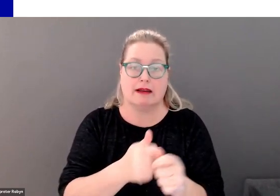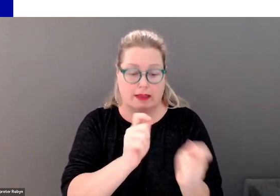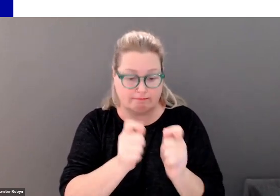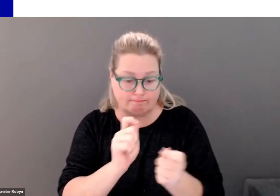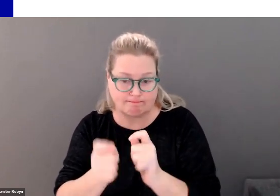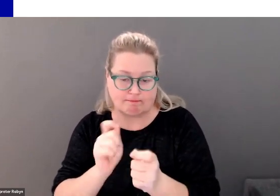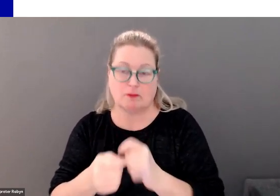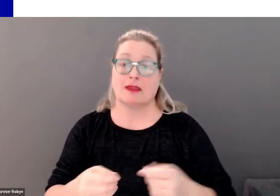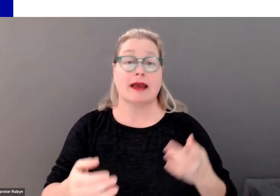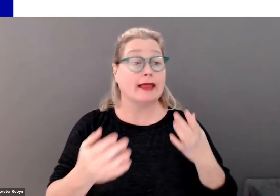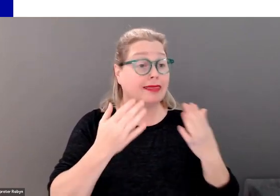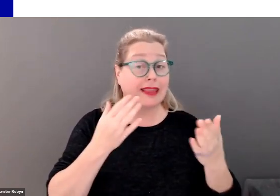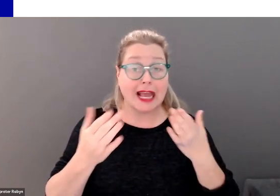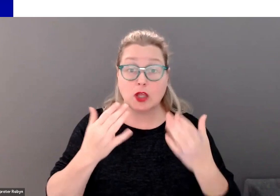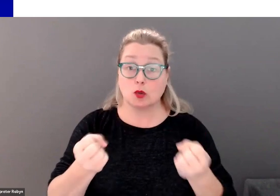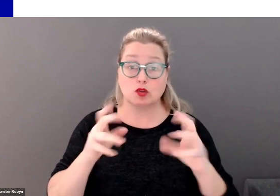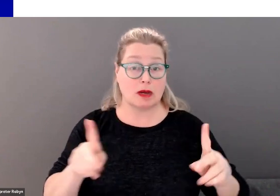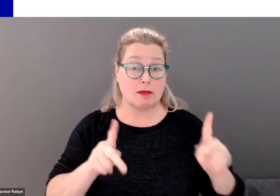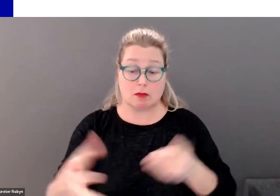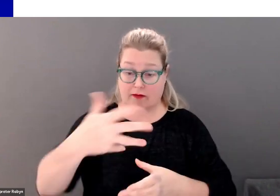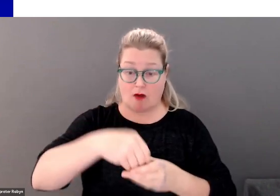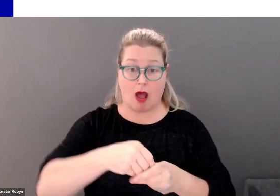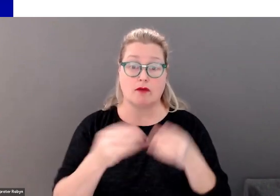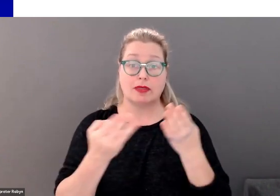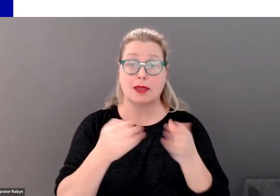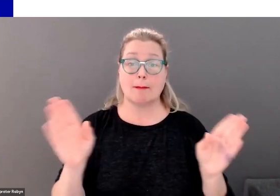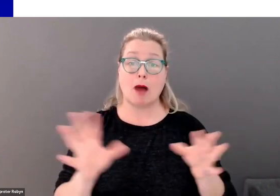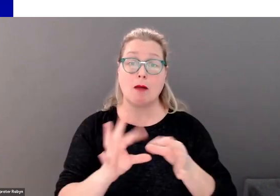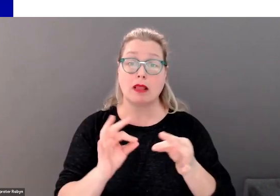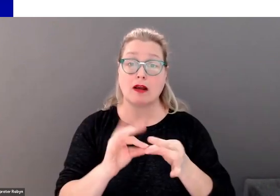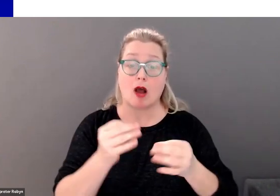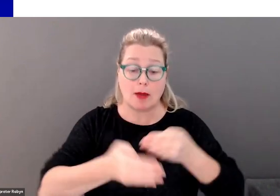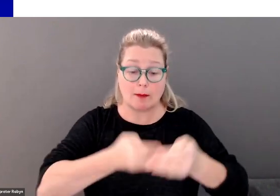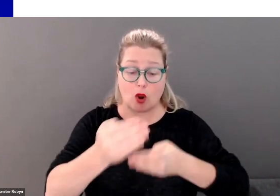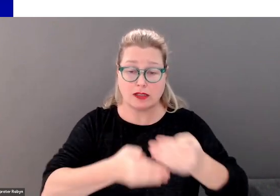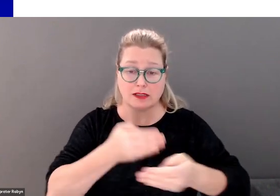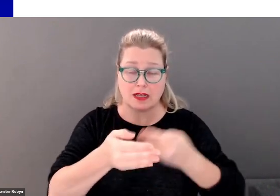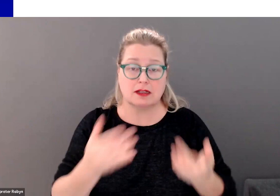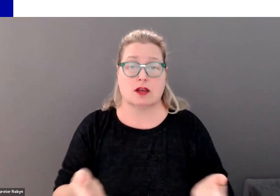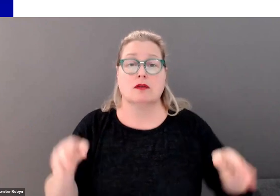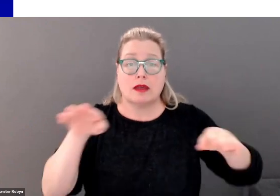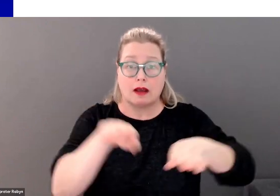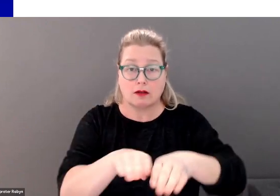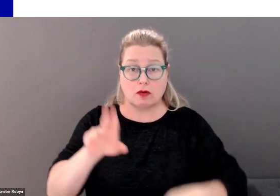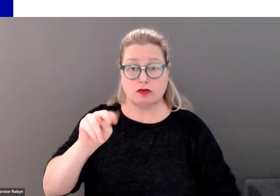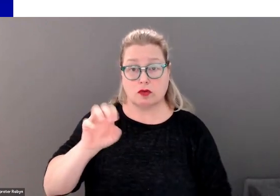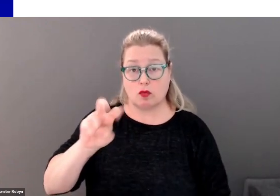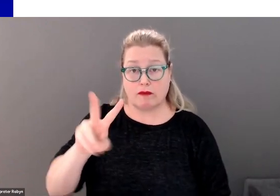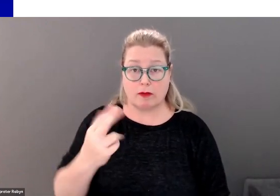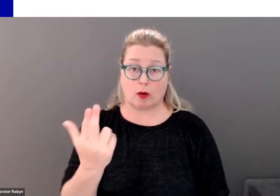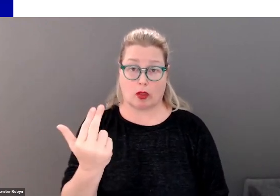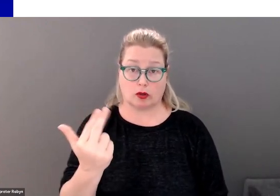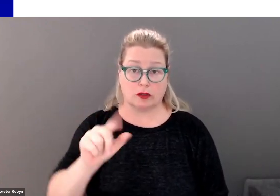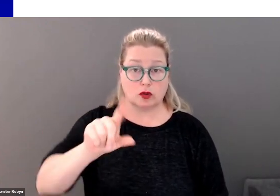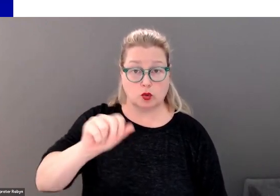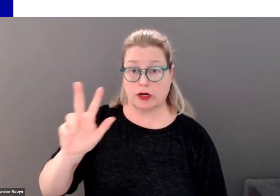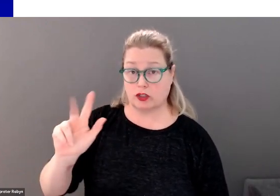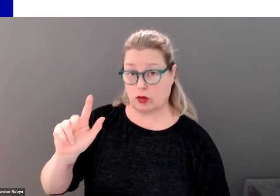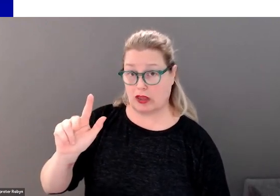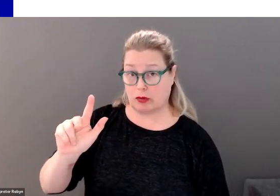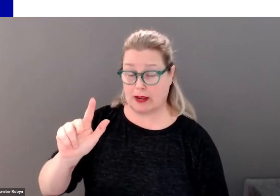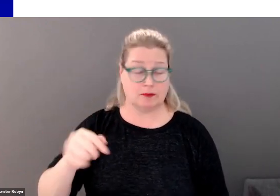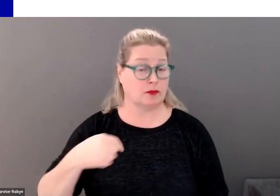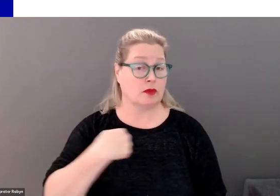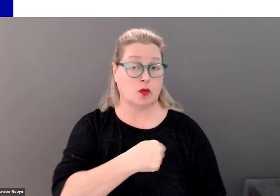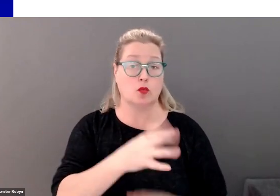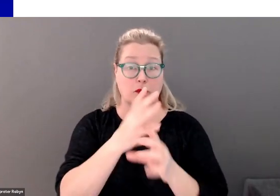who participated in the public comment process, which closed on November 13th, 2023. We received over